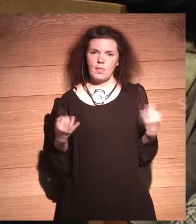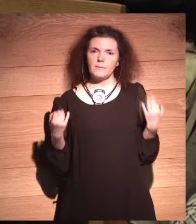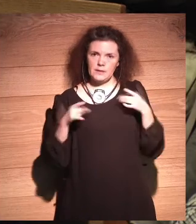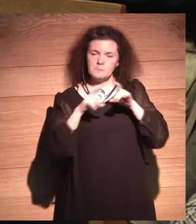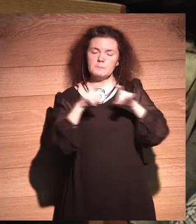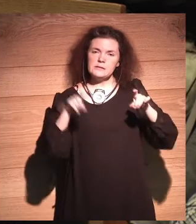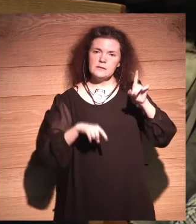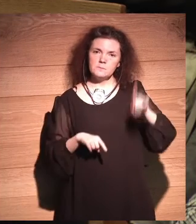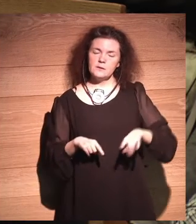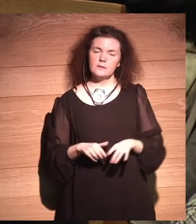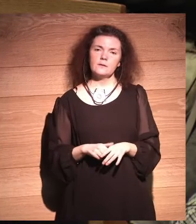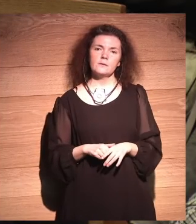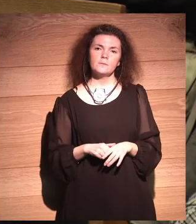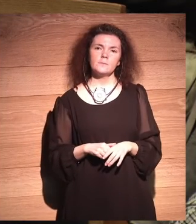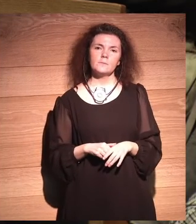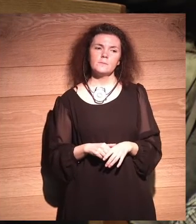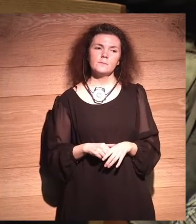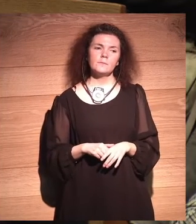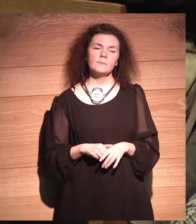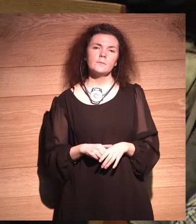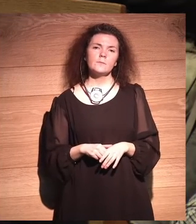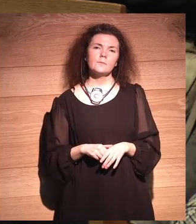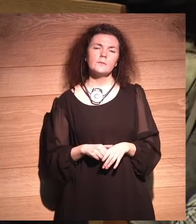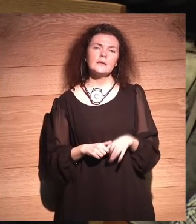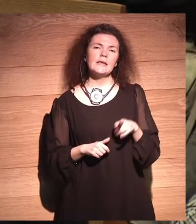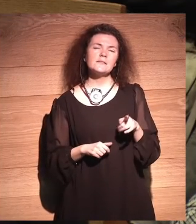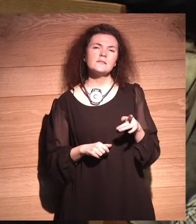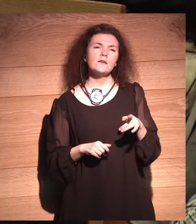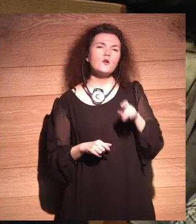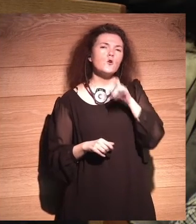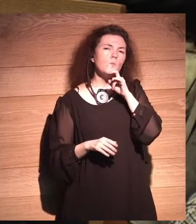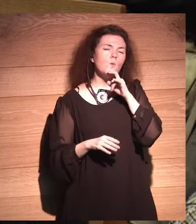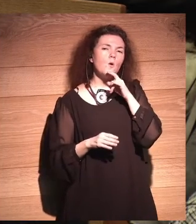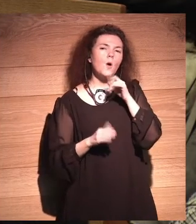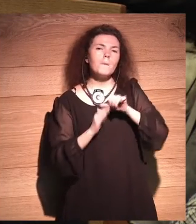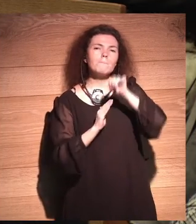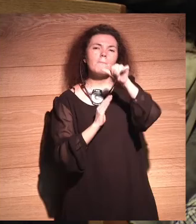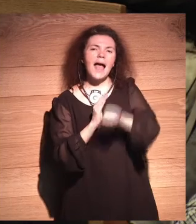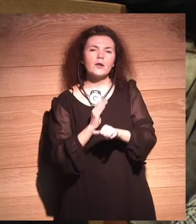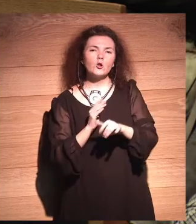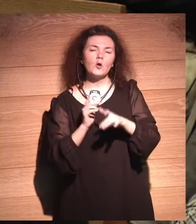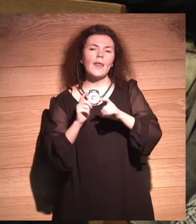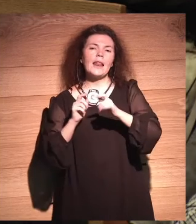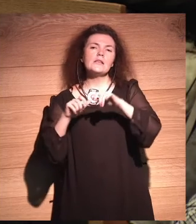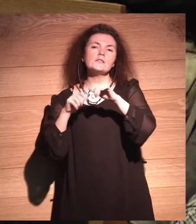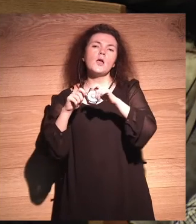this framework applied to media, how should people choices,